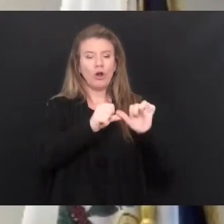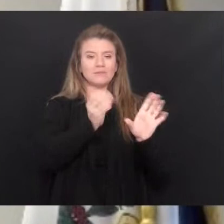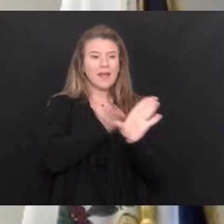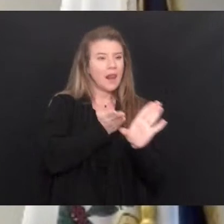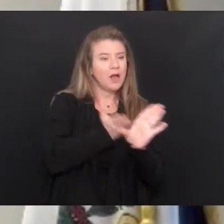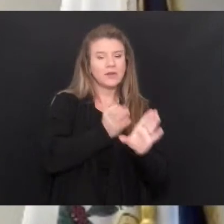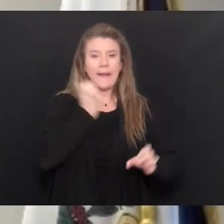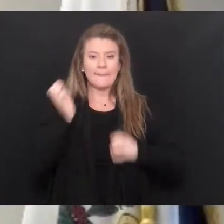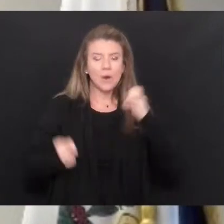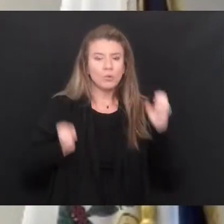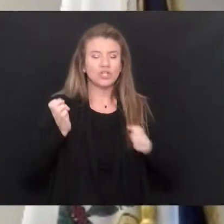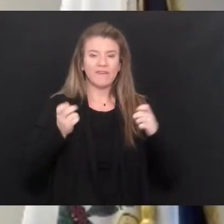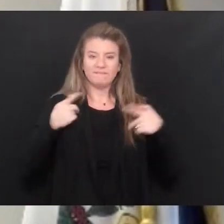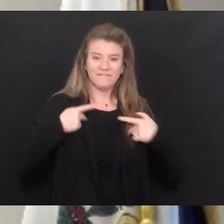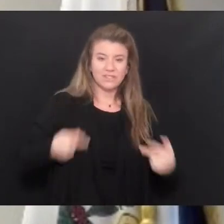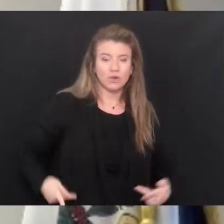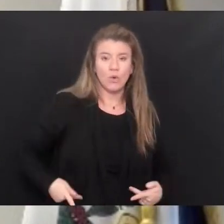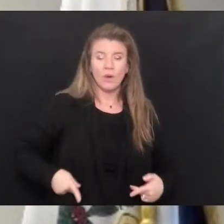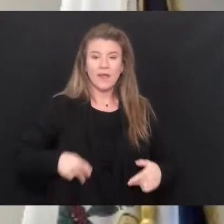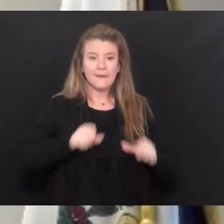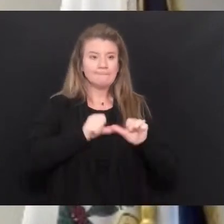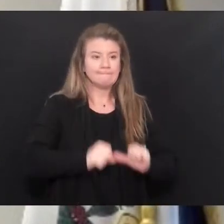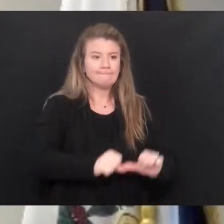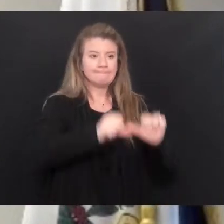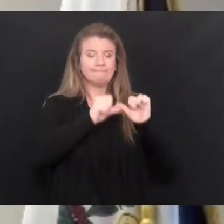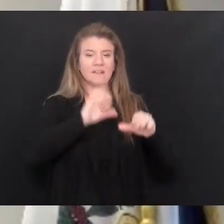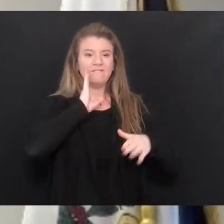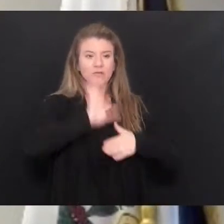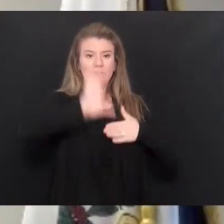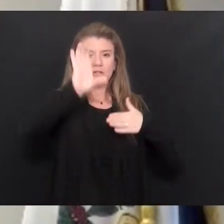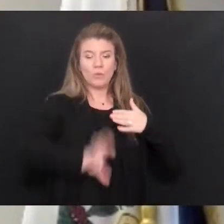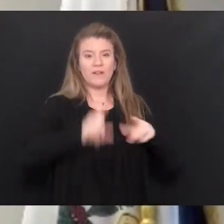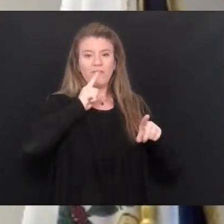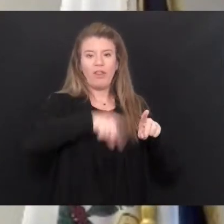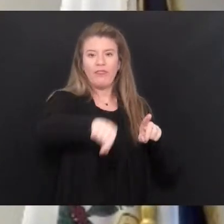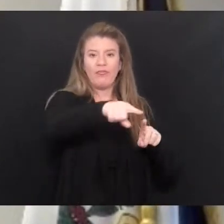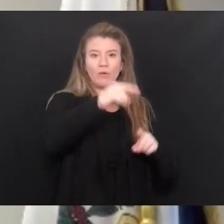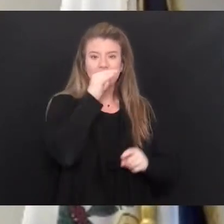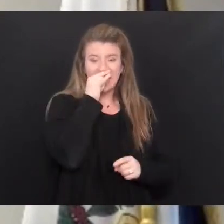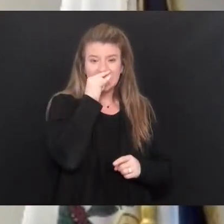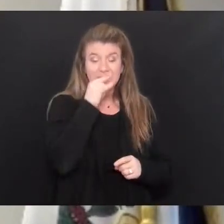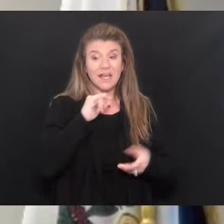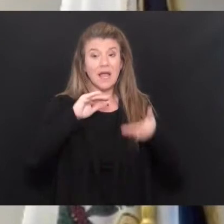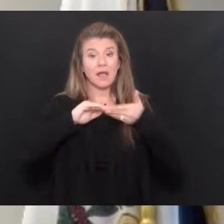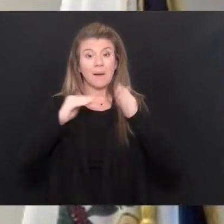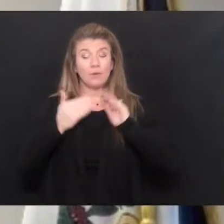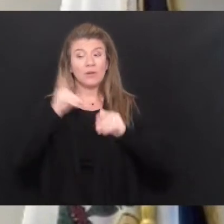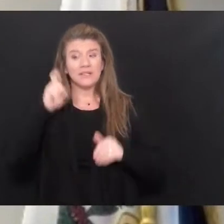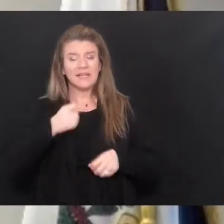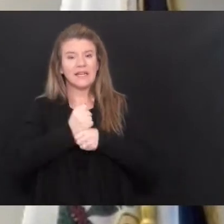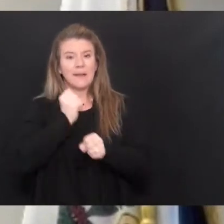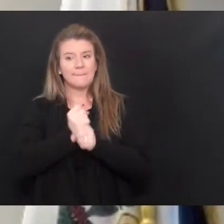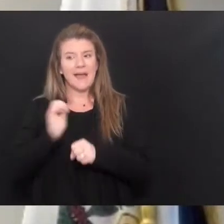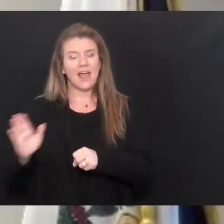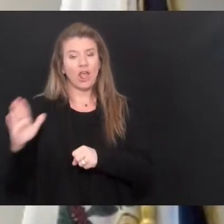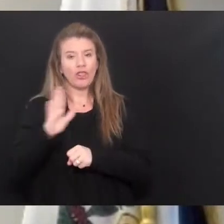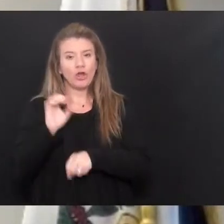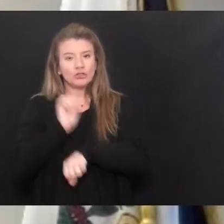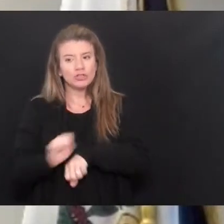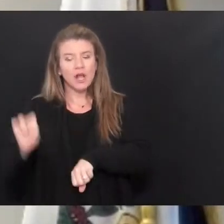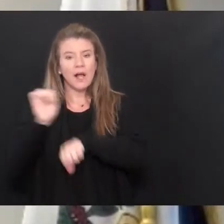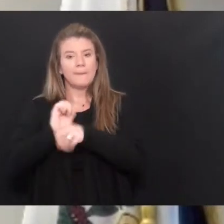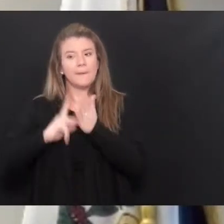and physical effects that have lasting consequences for victims. Communities must make every effort to promote programs